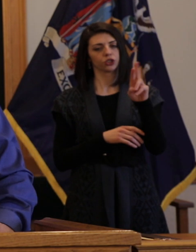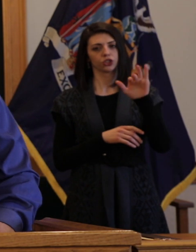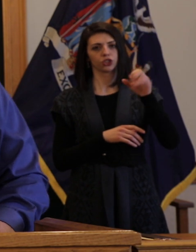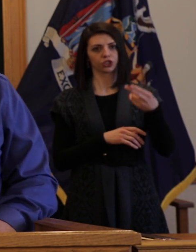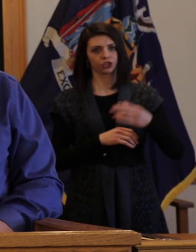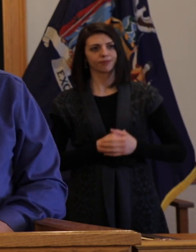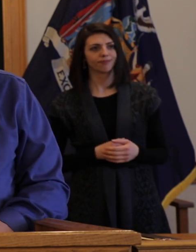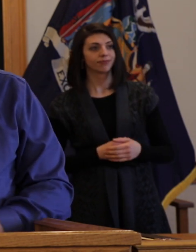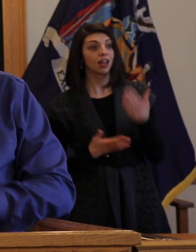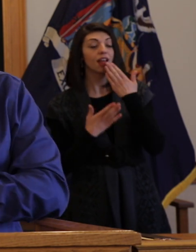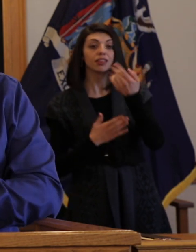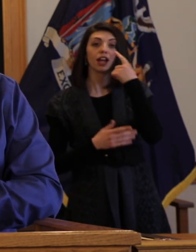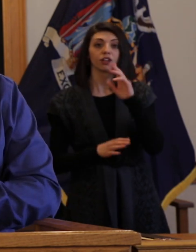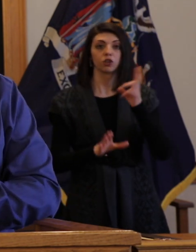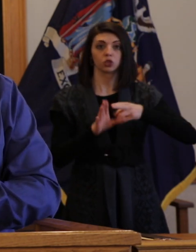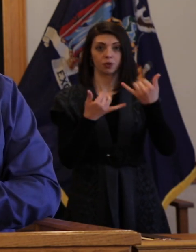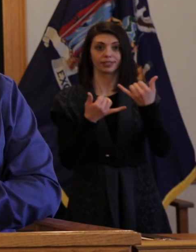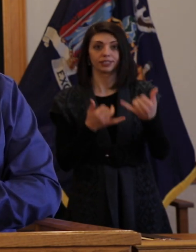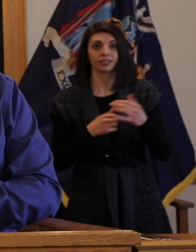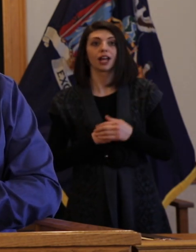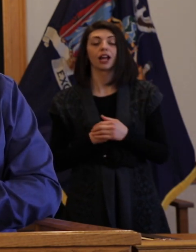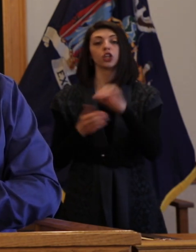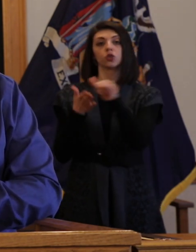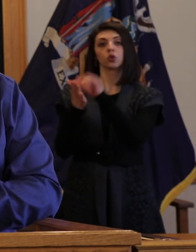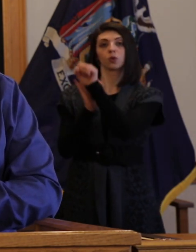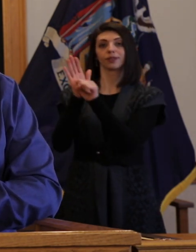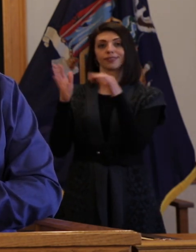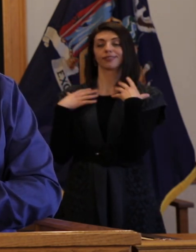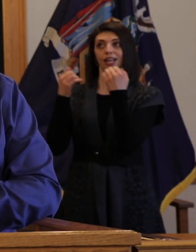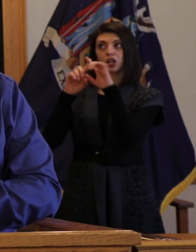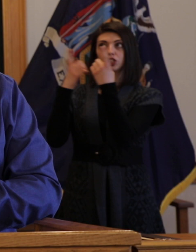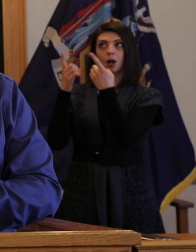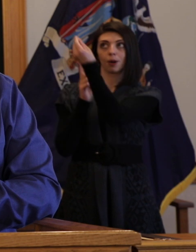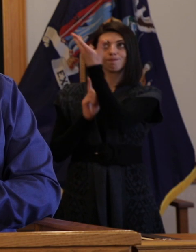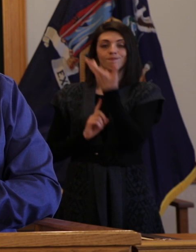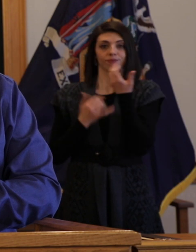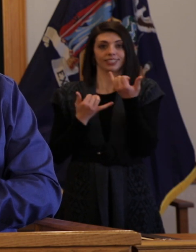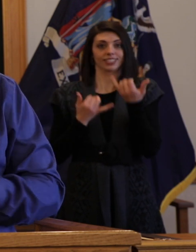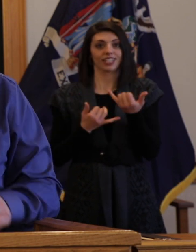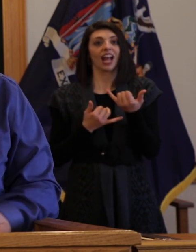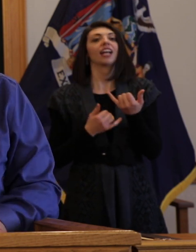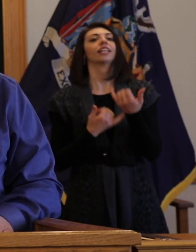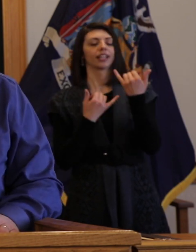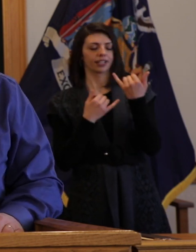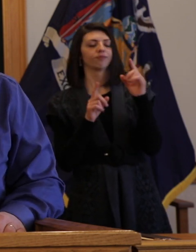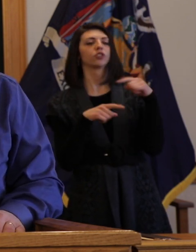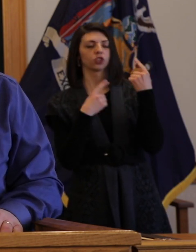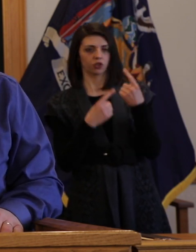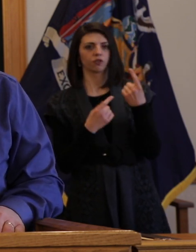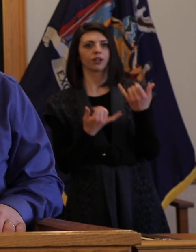Thank you for participating today. We were notified by the New York State Health Department this afternoon that 2 Oswego County residents have